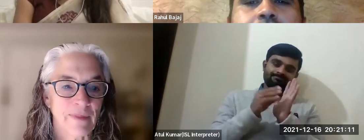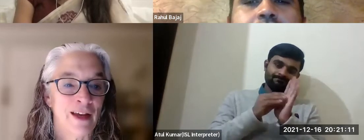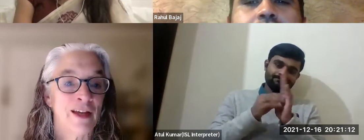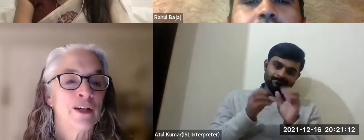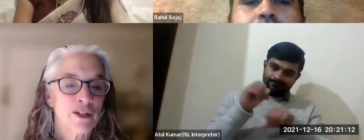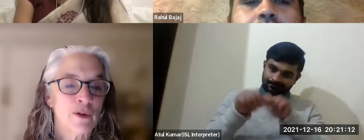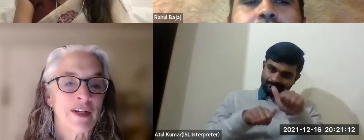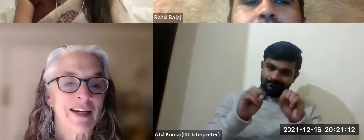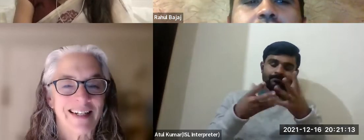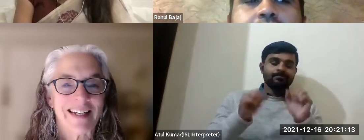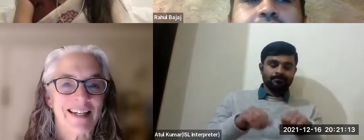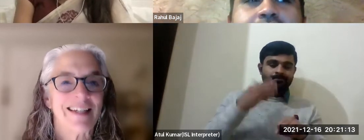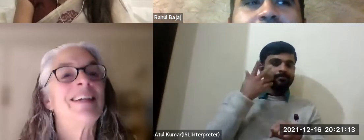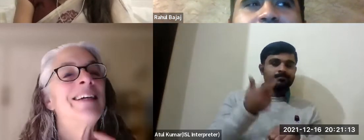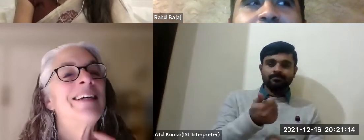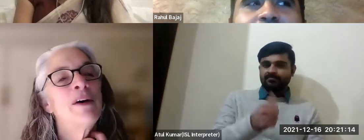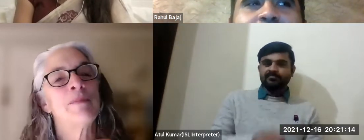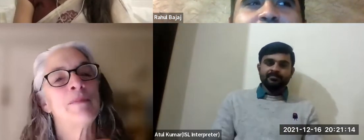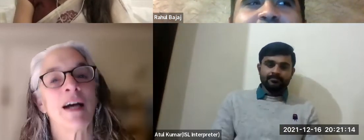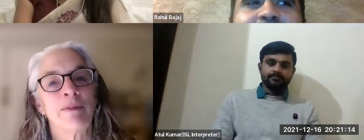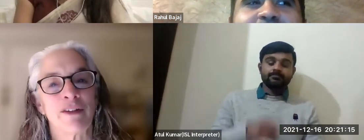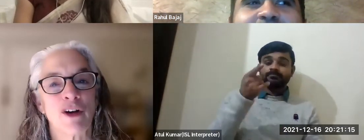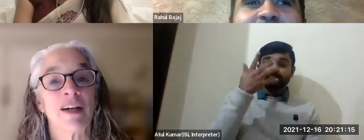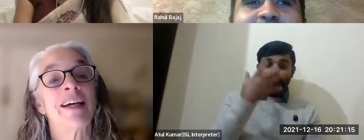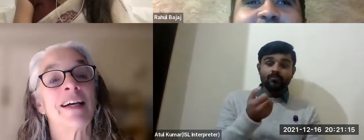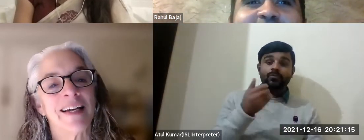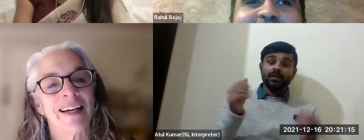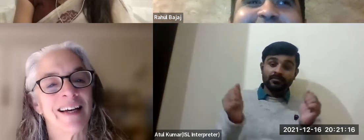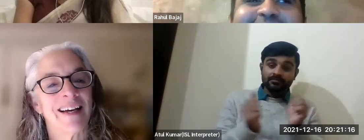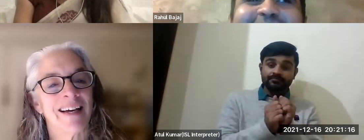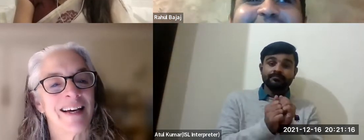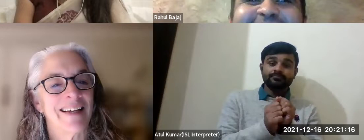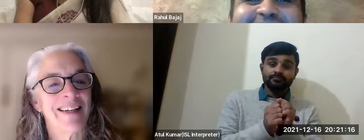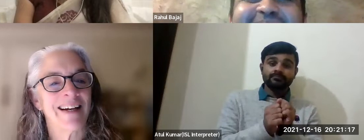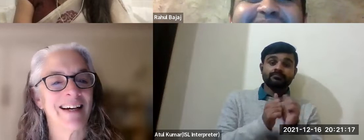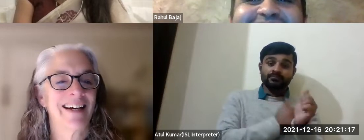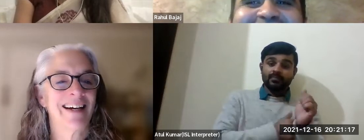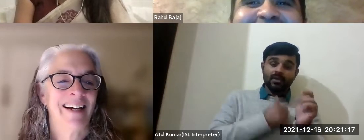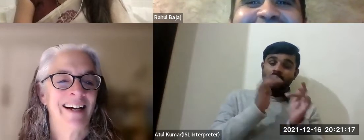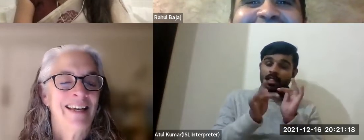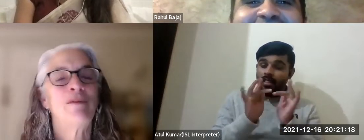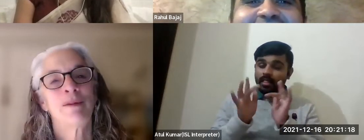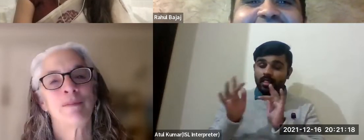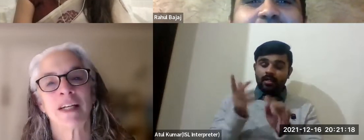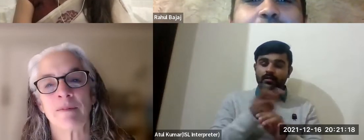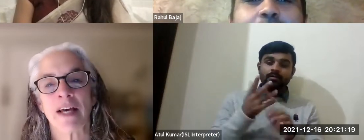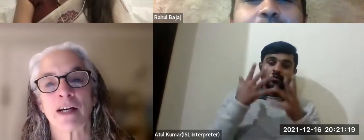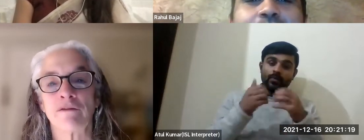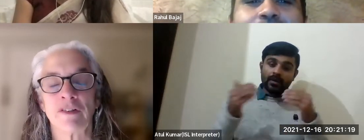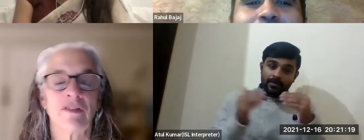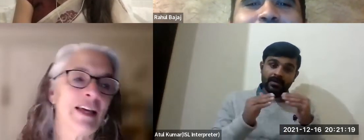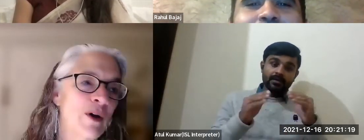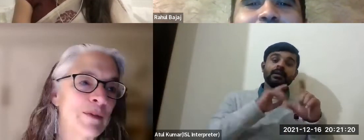Yeah. Yeah. Yeah. Now So we're good. he wanted What's a me to come meeting to this. without one or two glitches here and there? Yeah. Yeah. He wanted me to come to